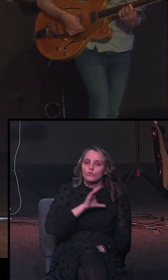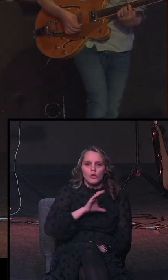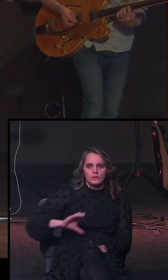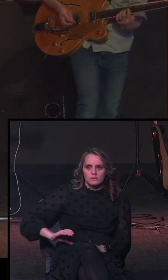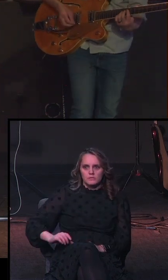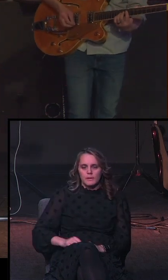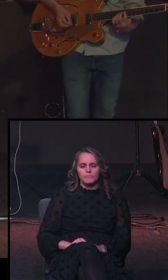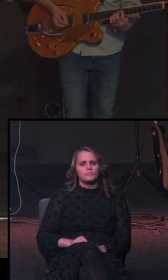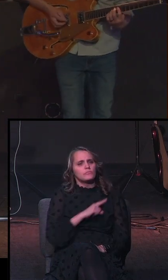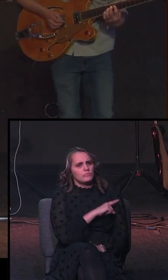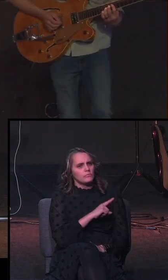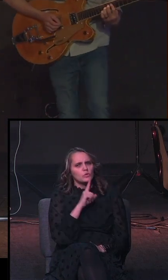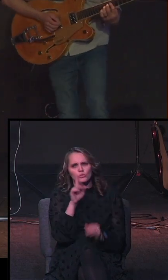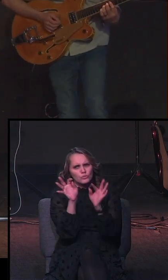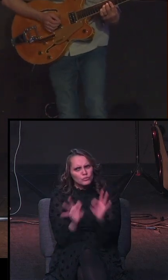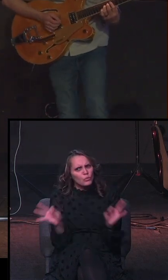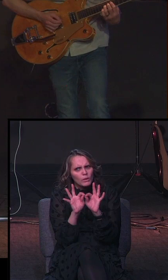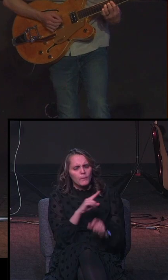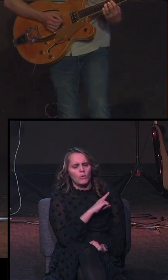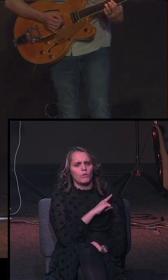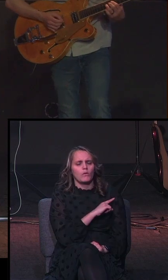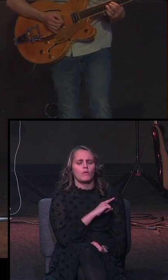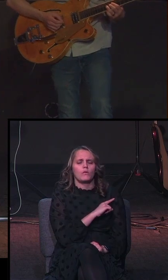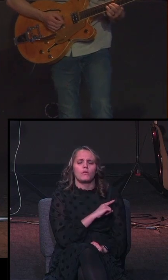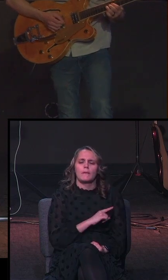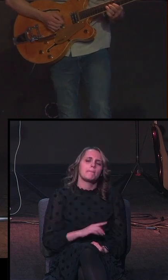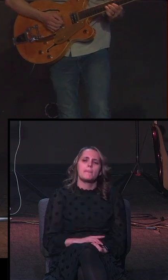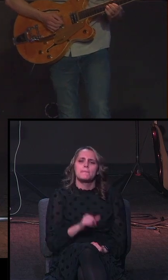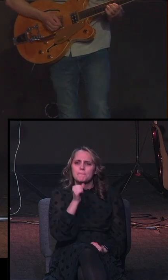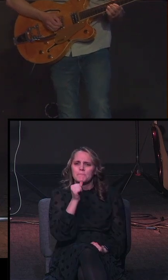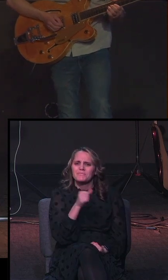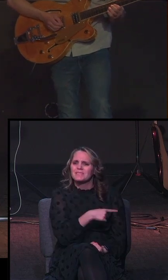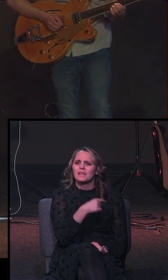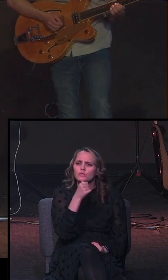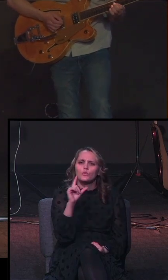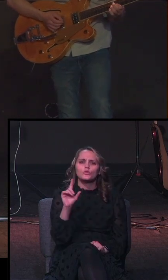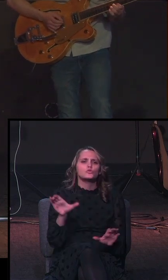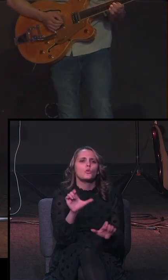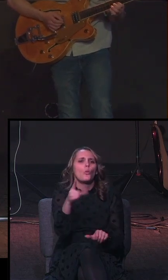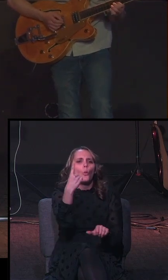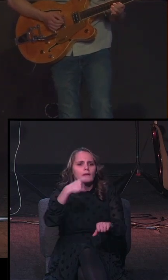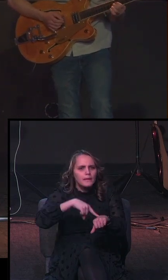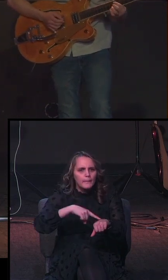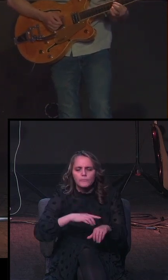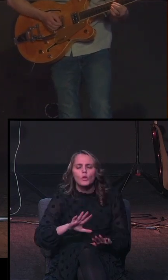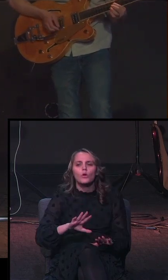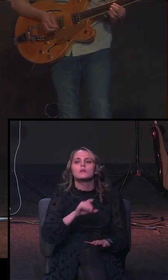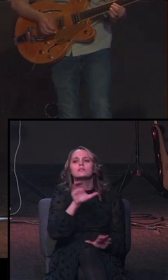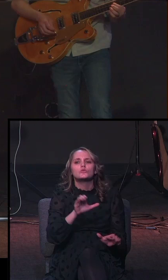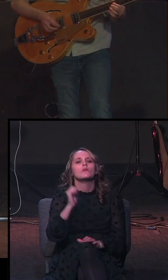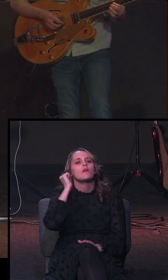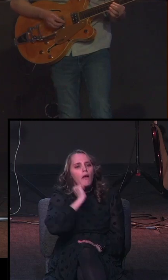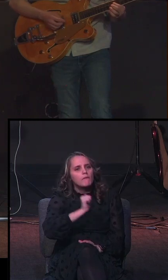This is a huge principle for heart change in our lives. This is not something you do just once. This is something you have to make a daily